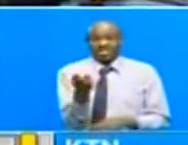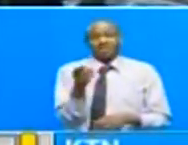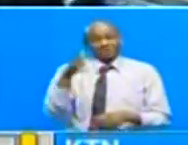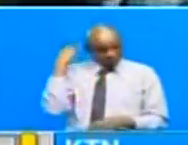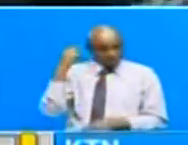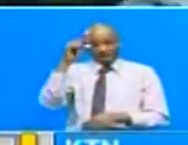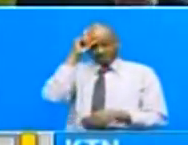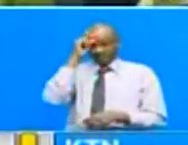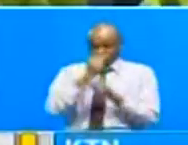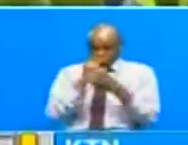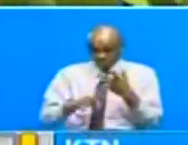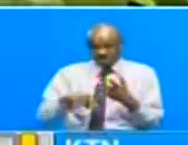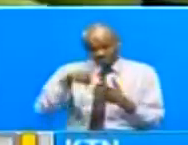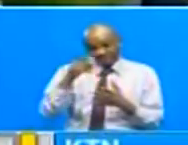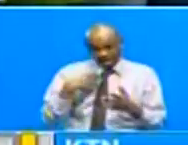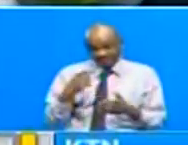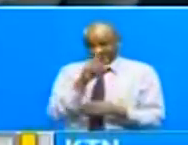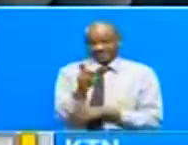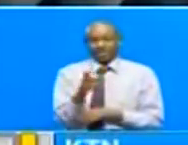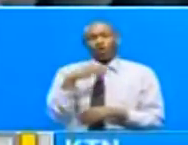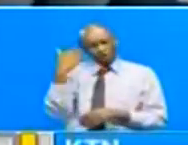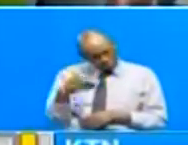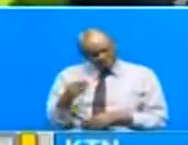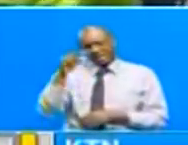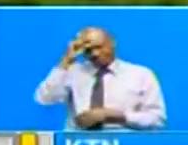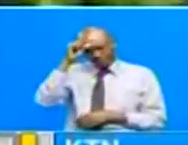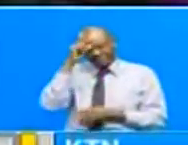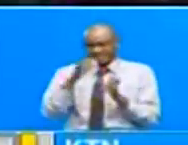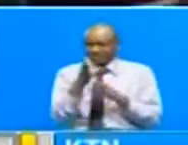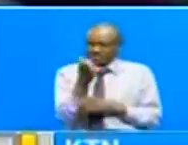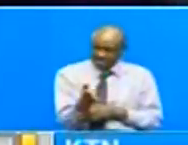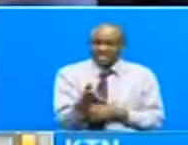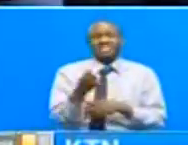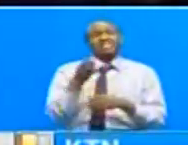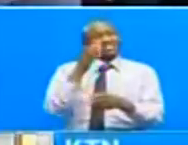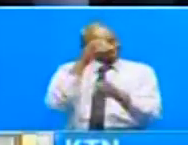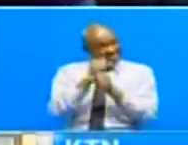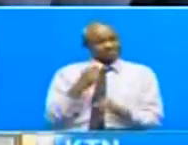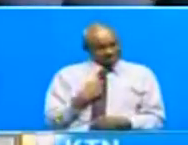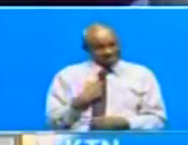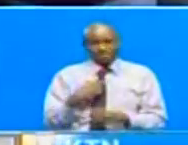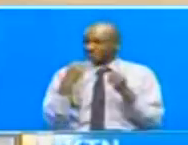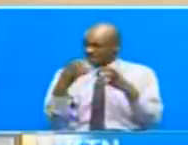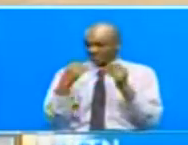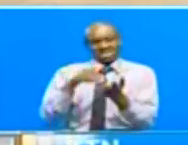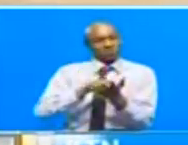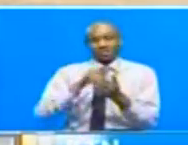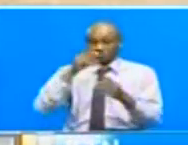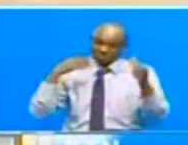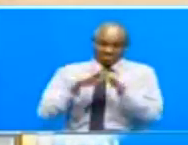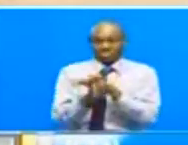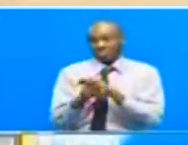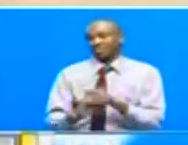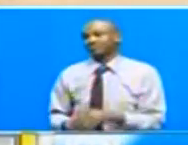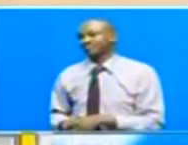needs to do is to perform a penetration testing in all the government systems, because trust me, most of them are vulnerable. Mm, okay, well, clearly a